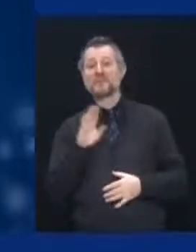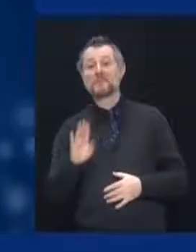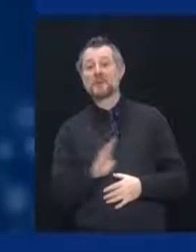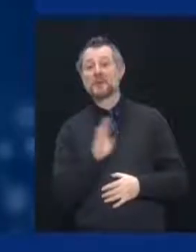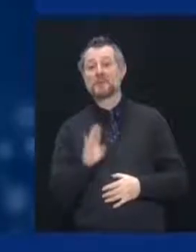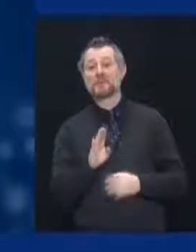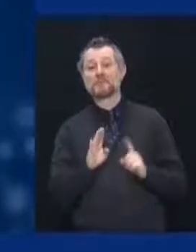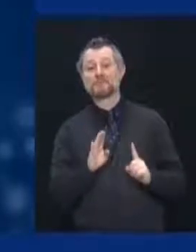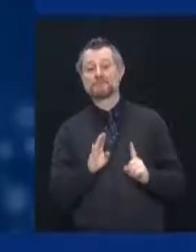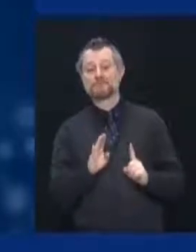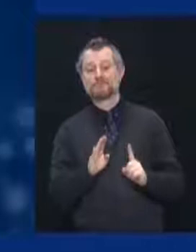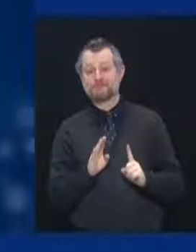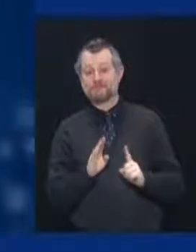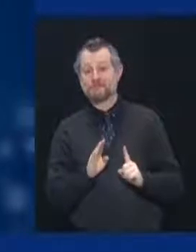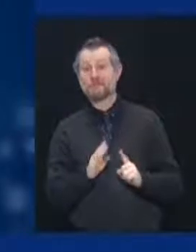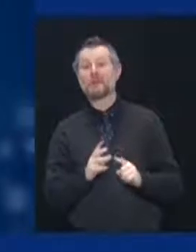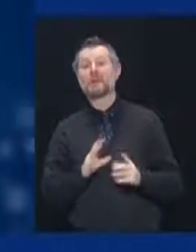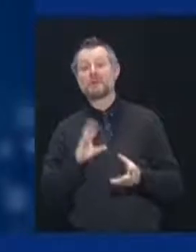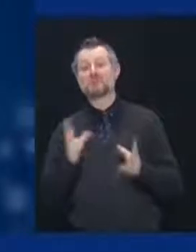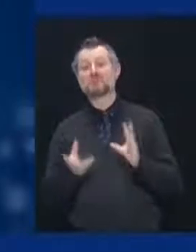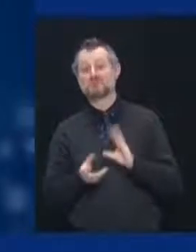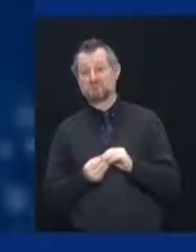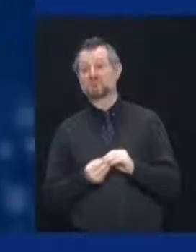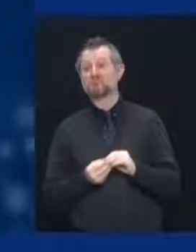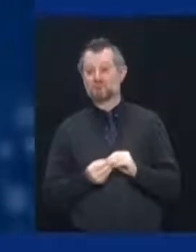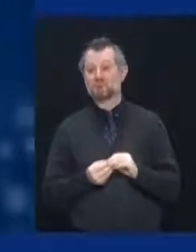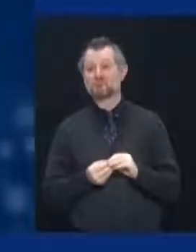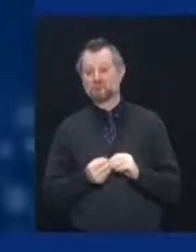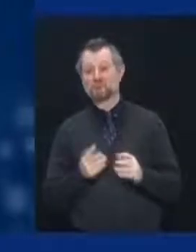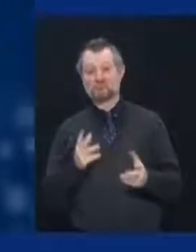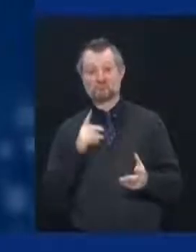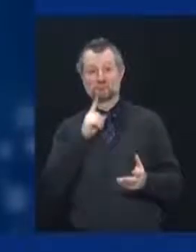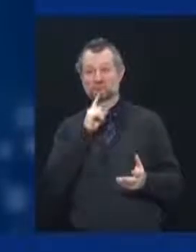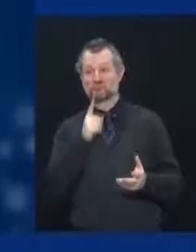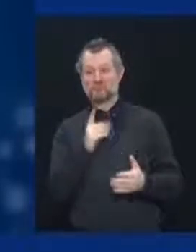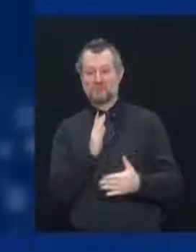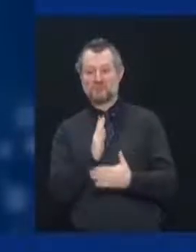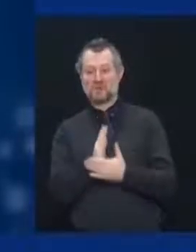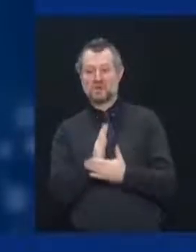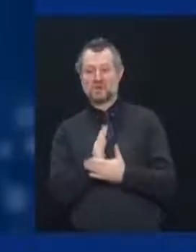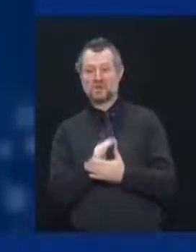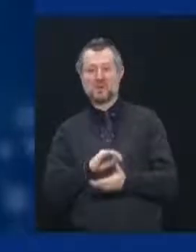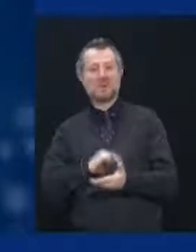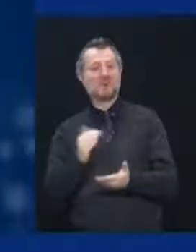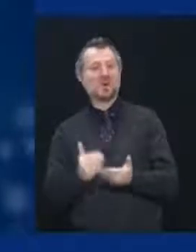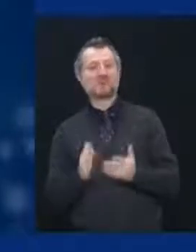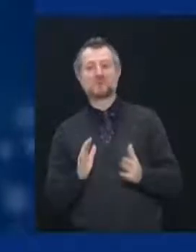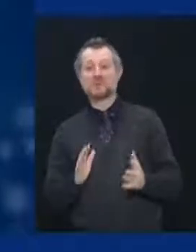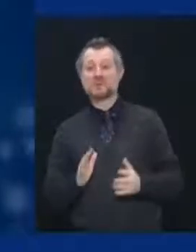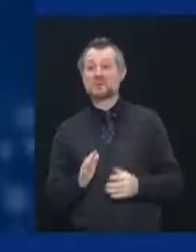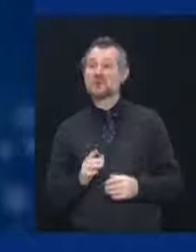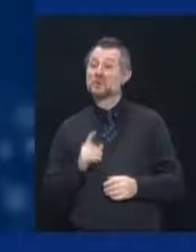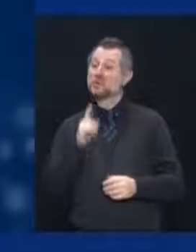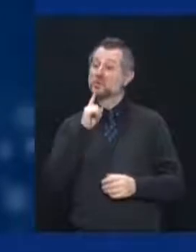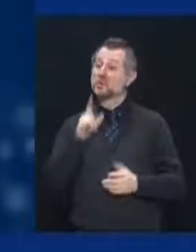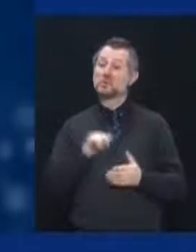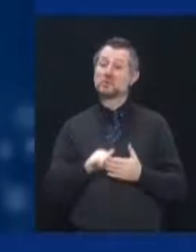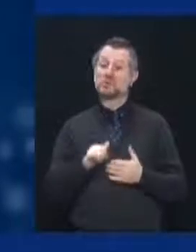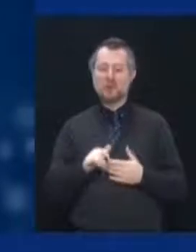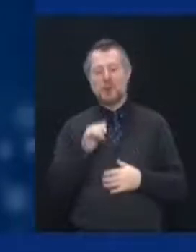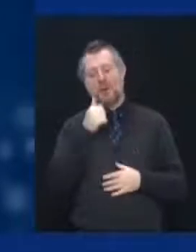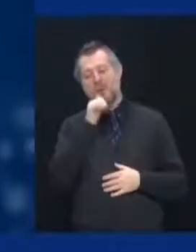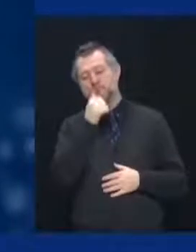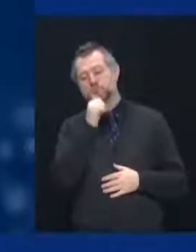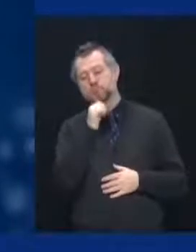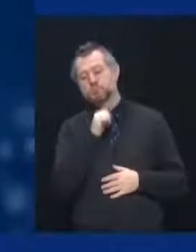the scope of things is a modest amount. New York paid a higher price for COVID than any other state.